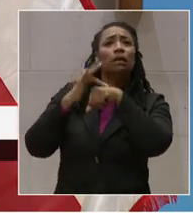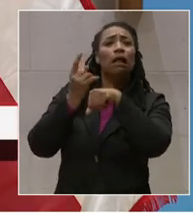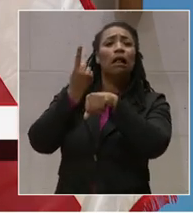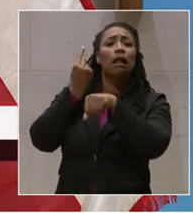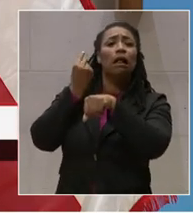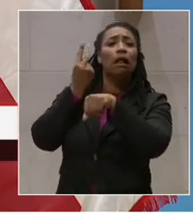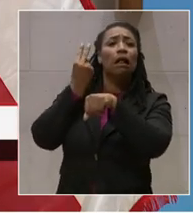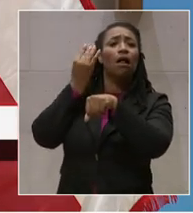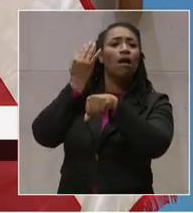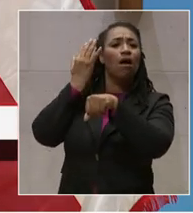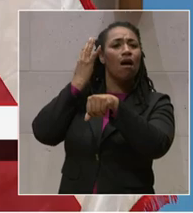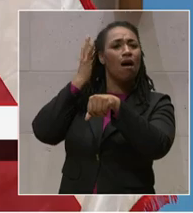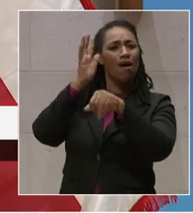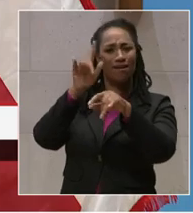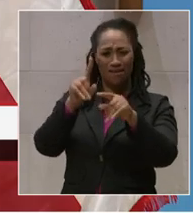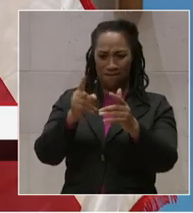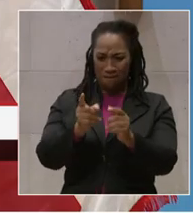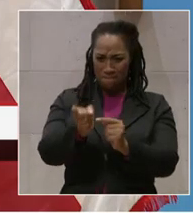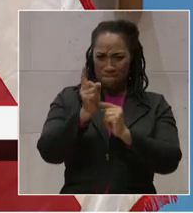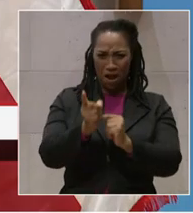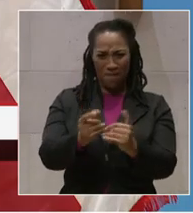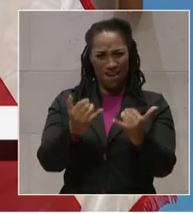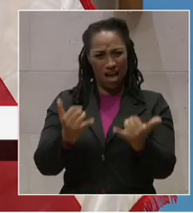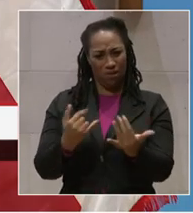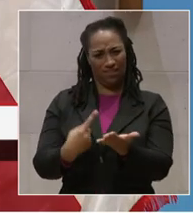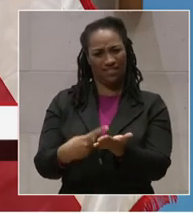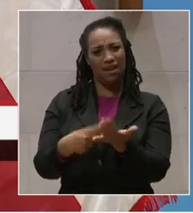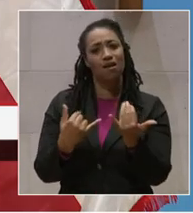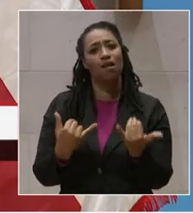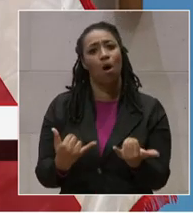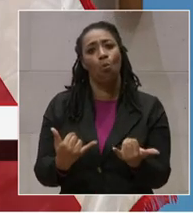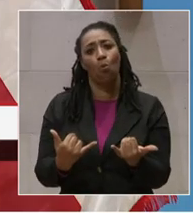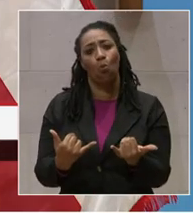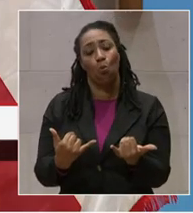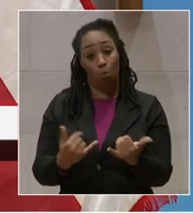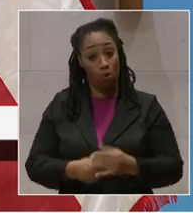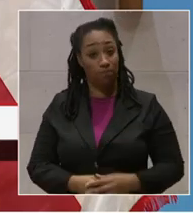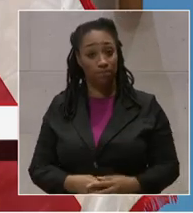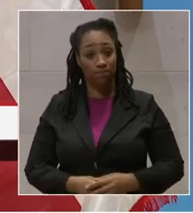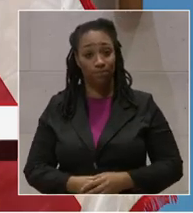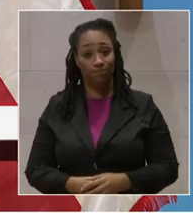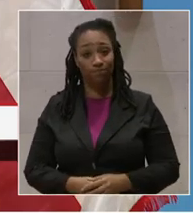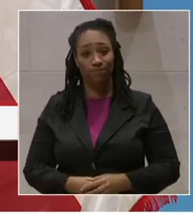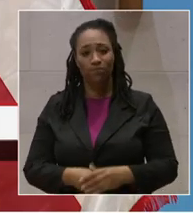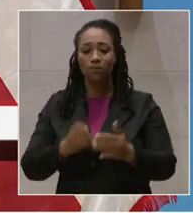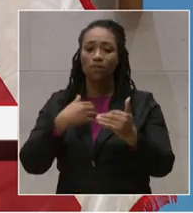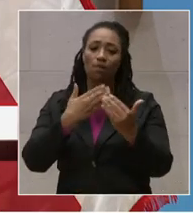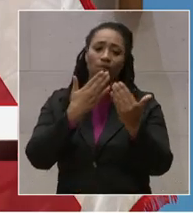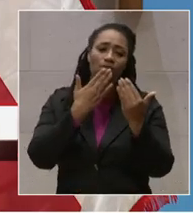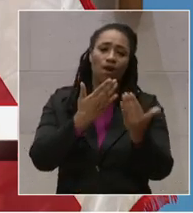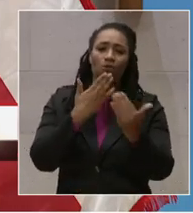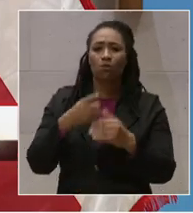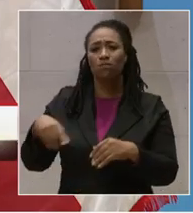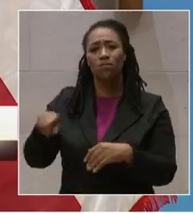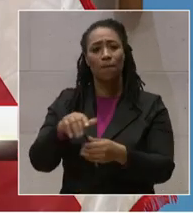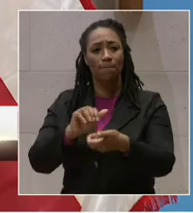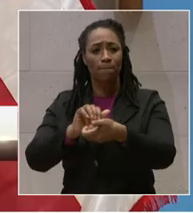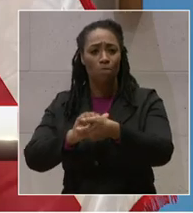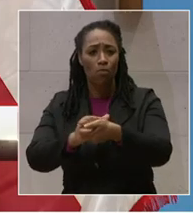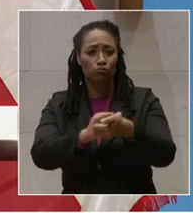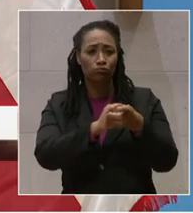now. First, I want to thank our partners in this summit, Washington, D.C. Mayor